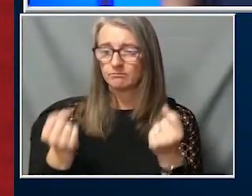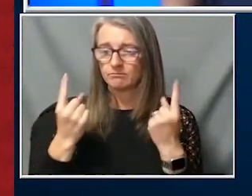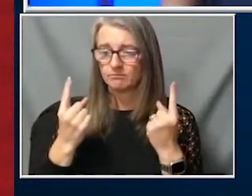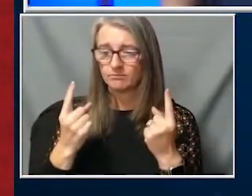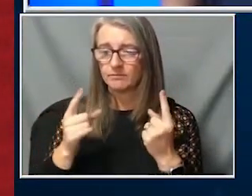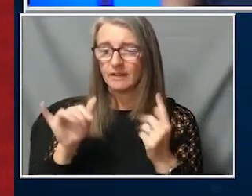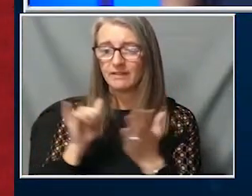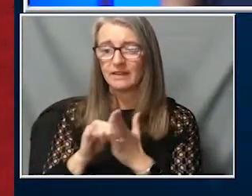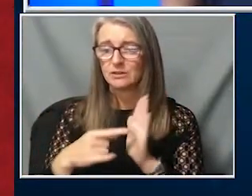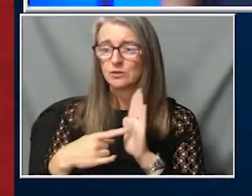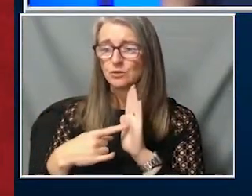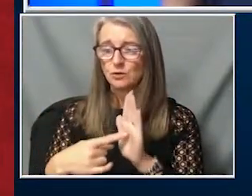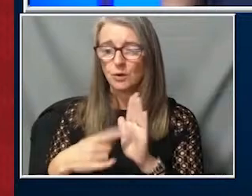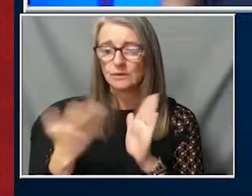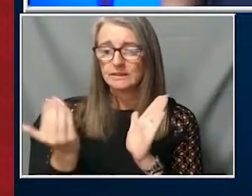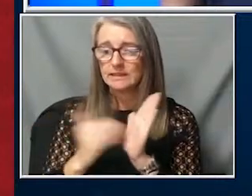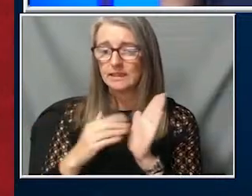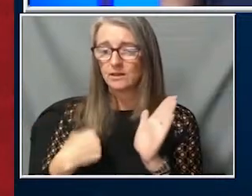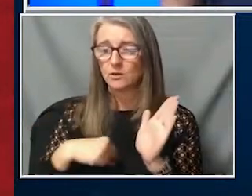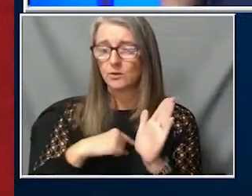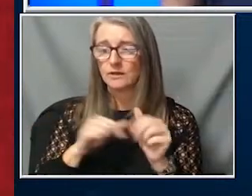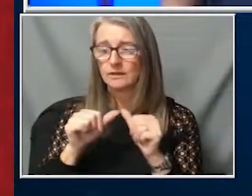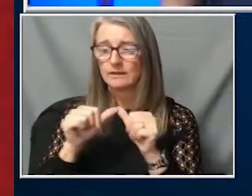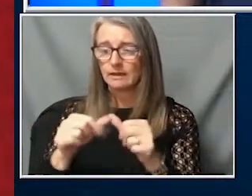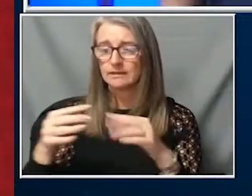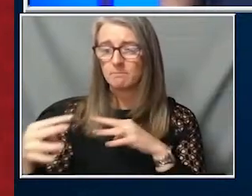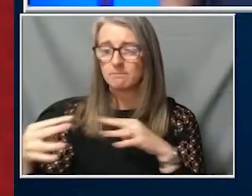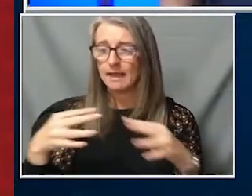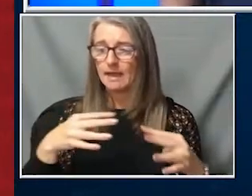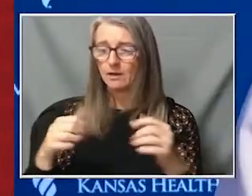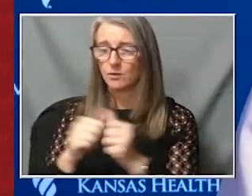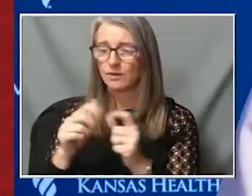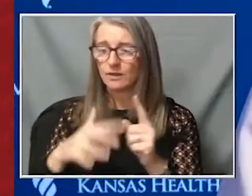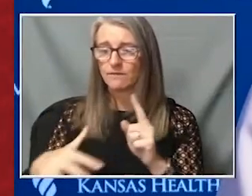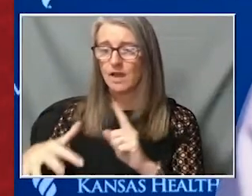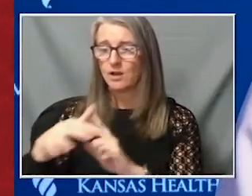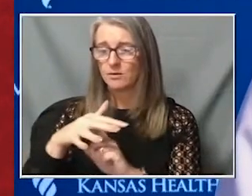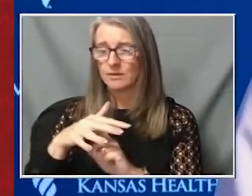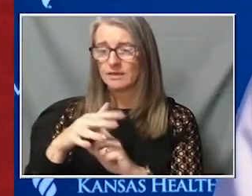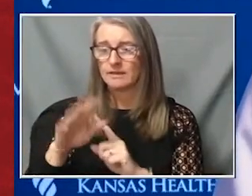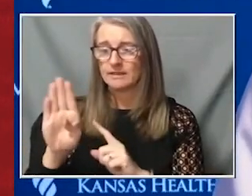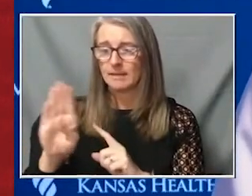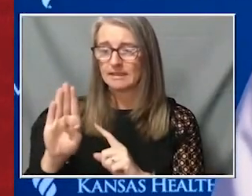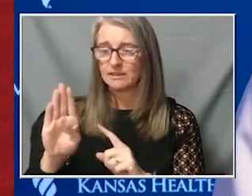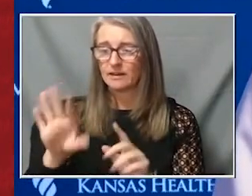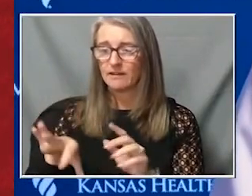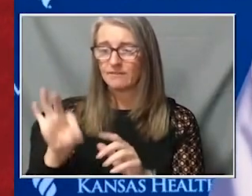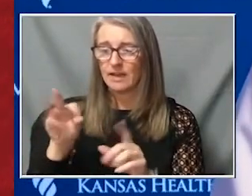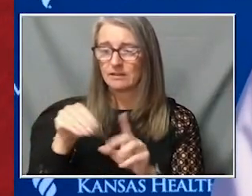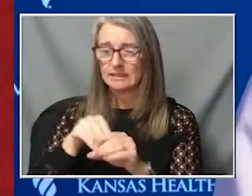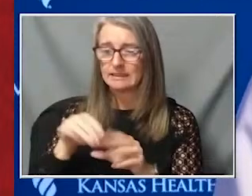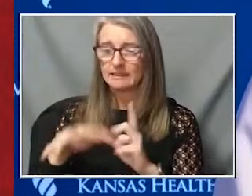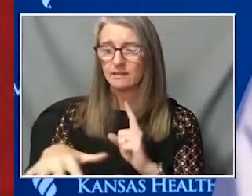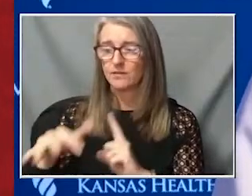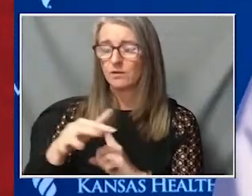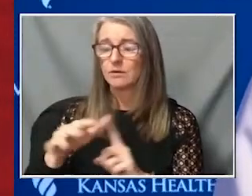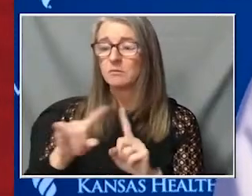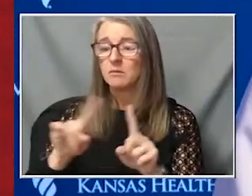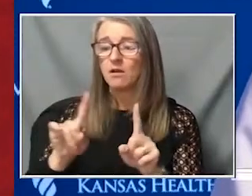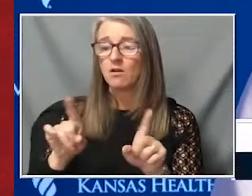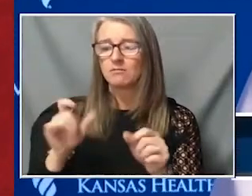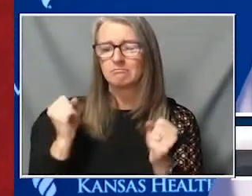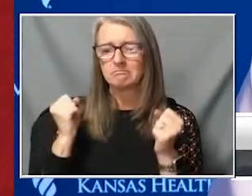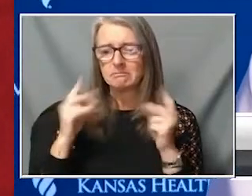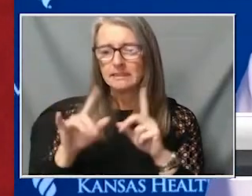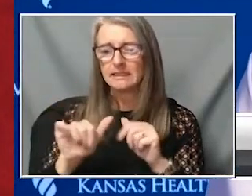goes to show you, again, we are in a constant battle with our environment around us. This bacteria is found in the environment, but there are so many other things